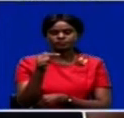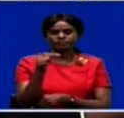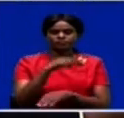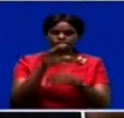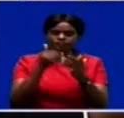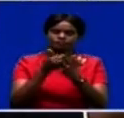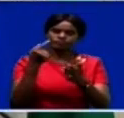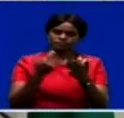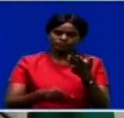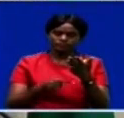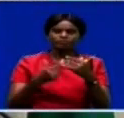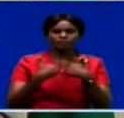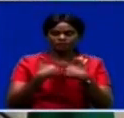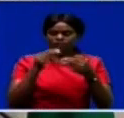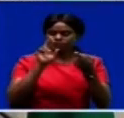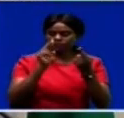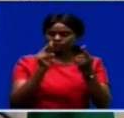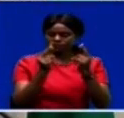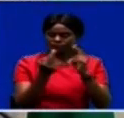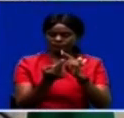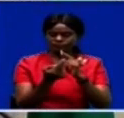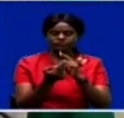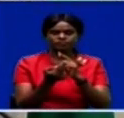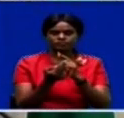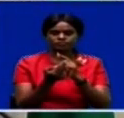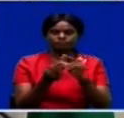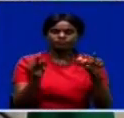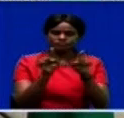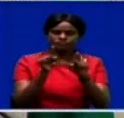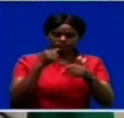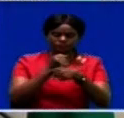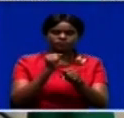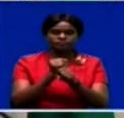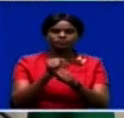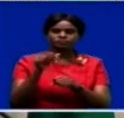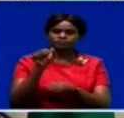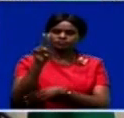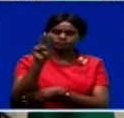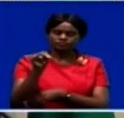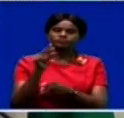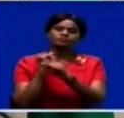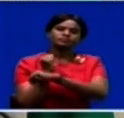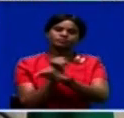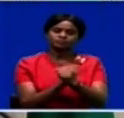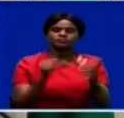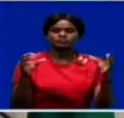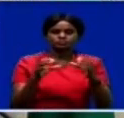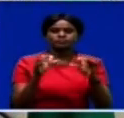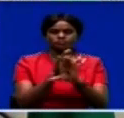includes the reform of the United Nations Security Council, where